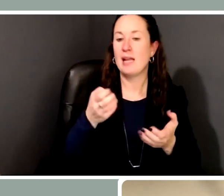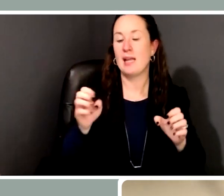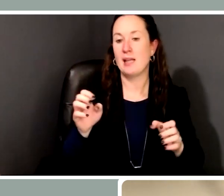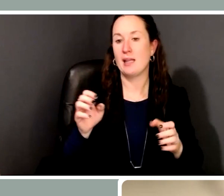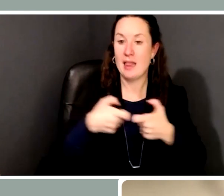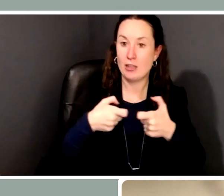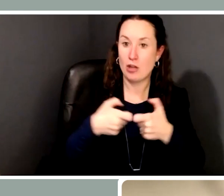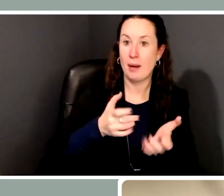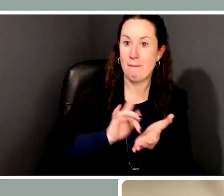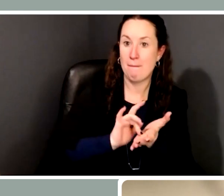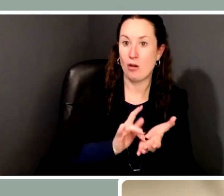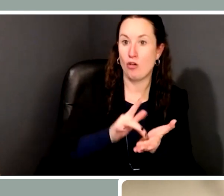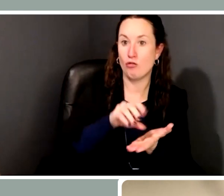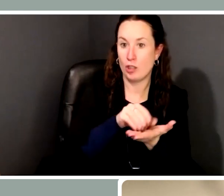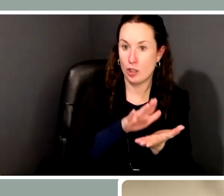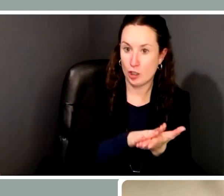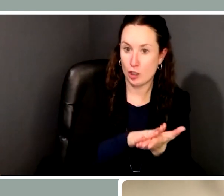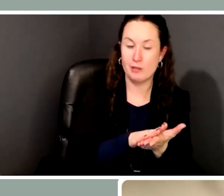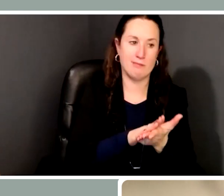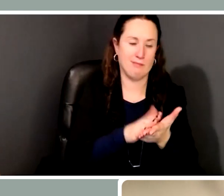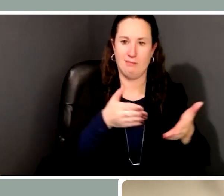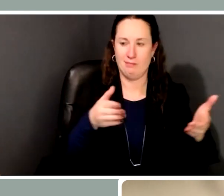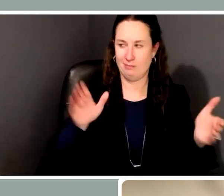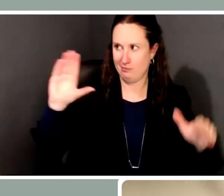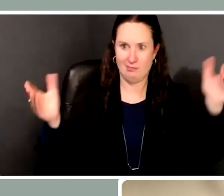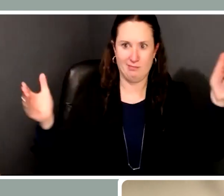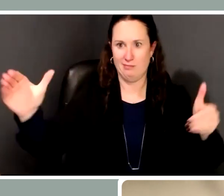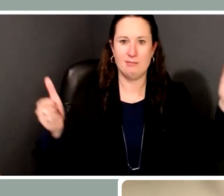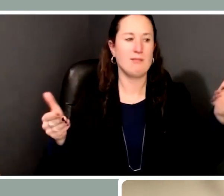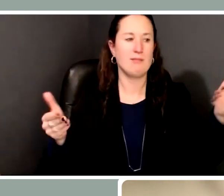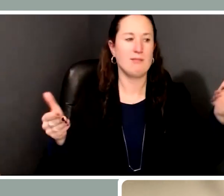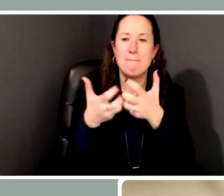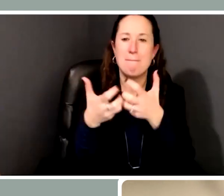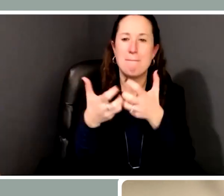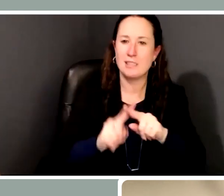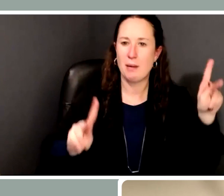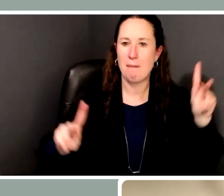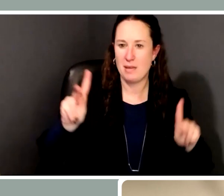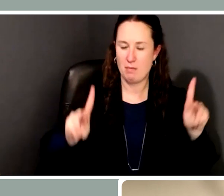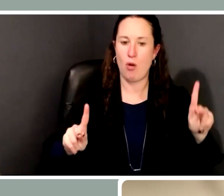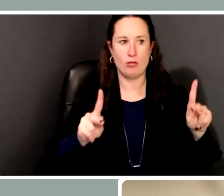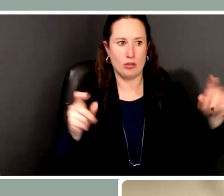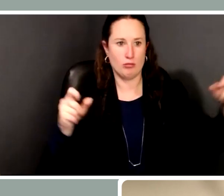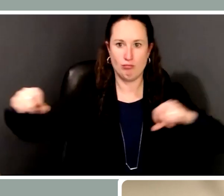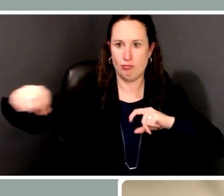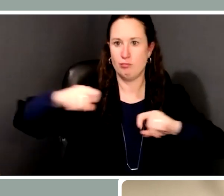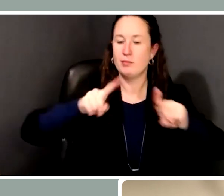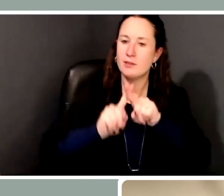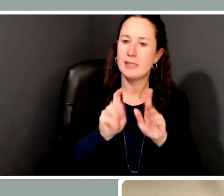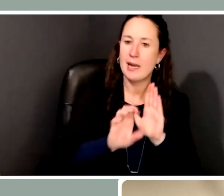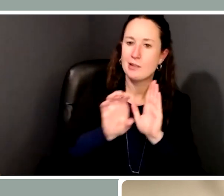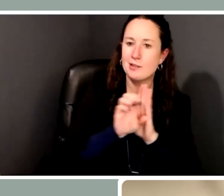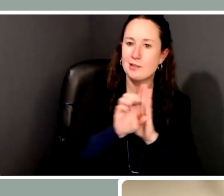and being able to match people relatively well in terms of different characteristics. So you're able to get a